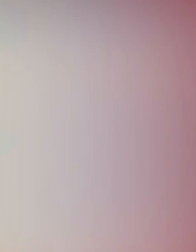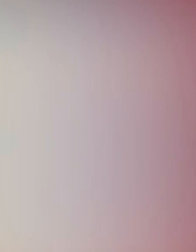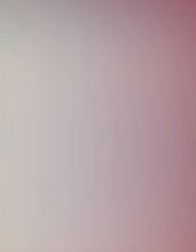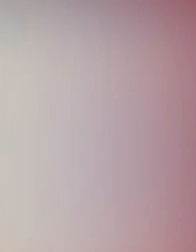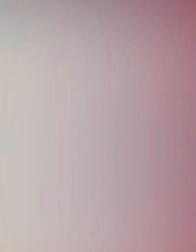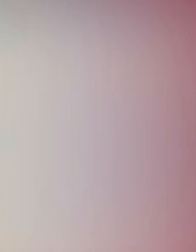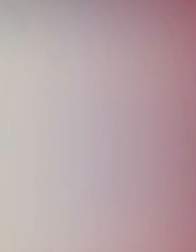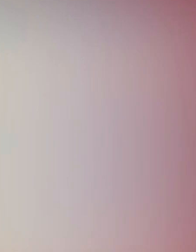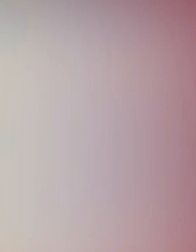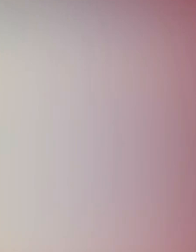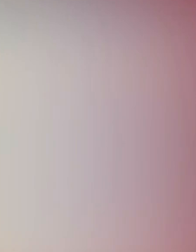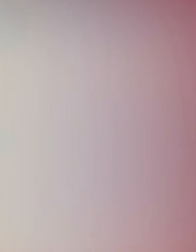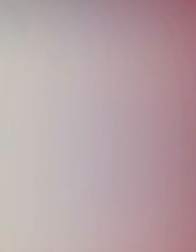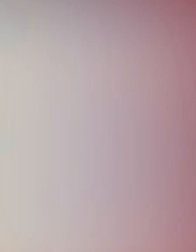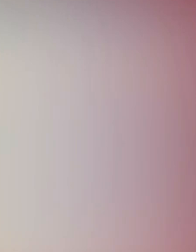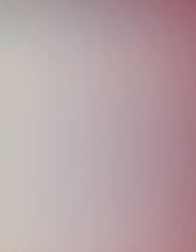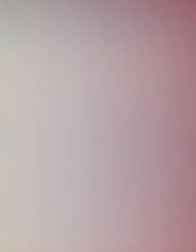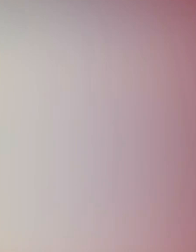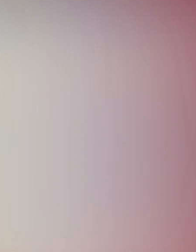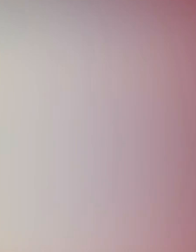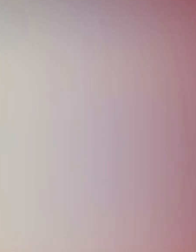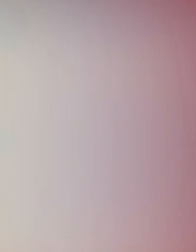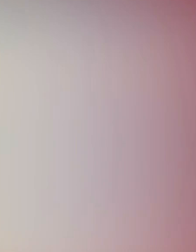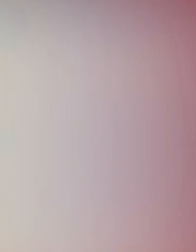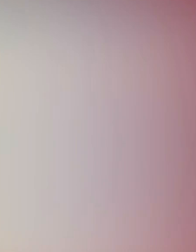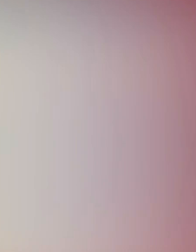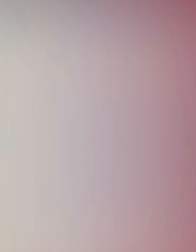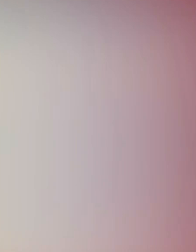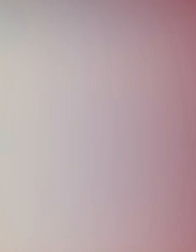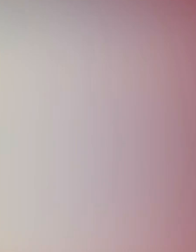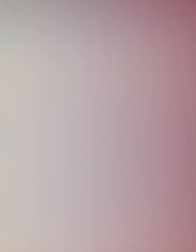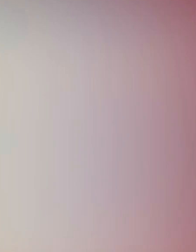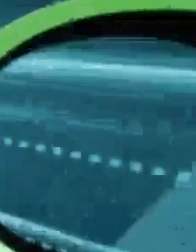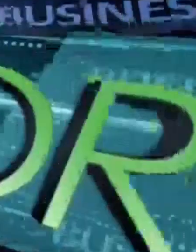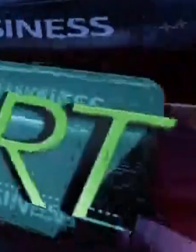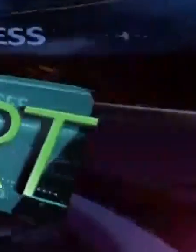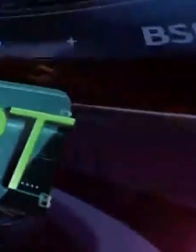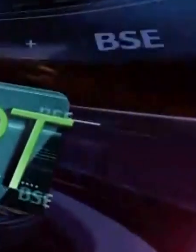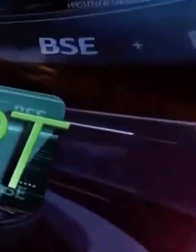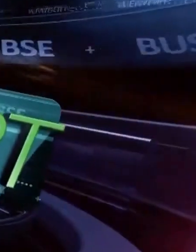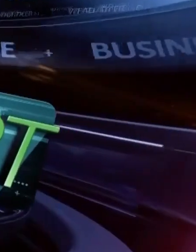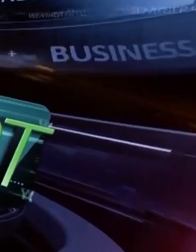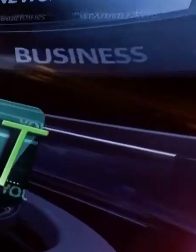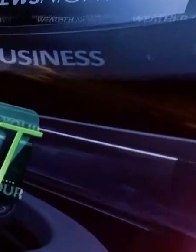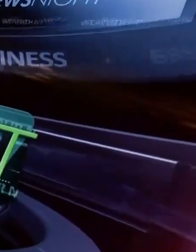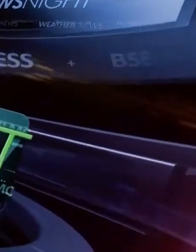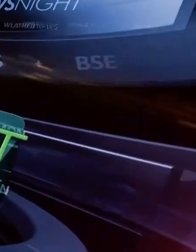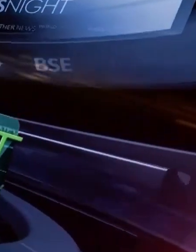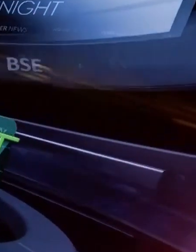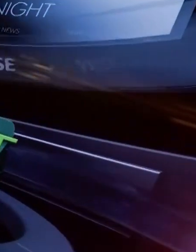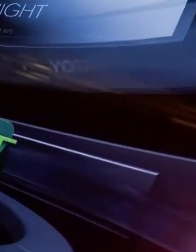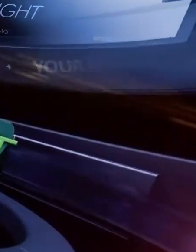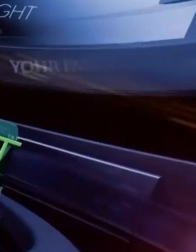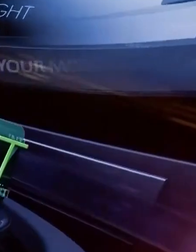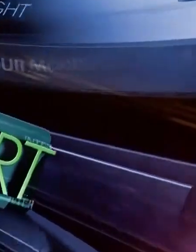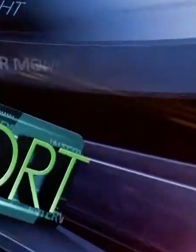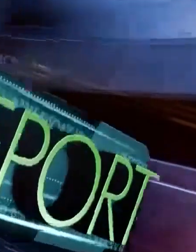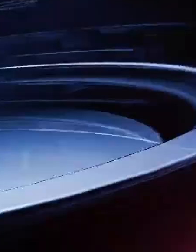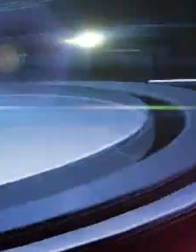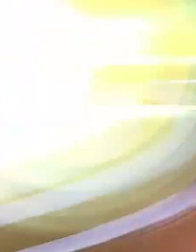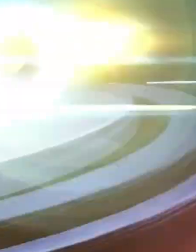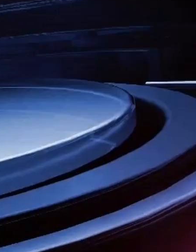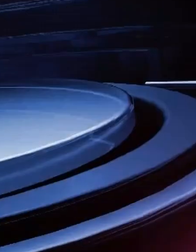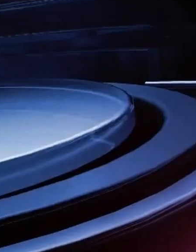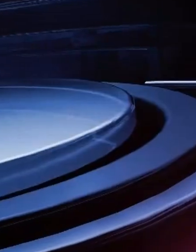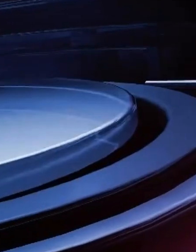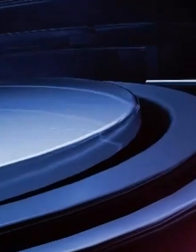Nevis, and 3 T20 internationals in St. Vincent and the Grenadines. The Business Report is brought to you with the kind compliments of the